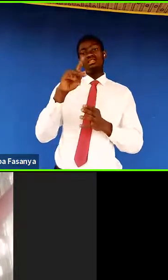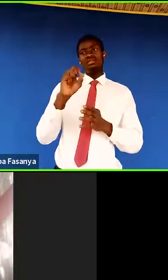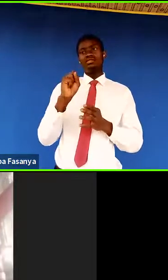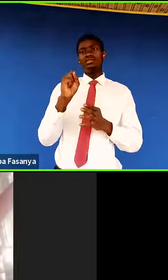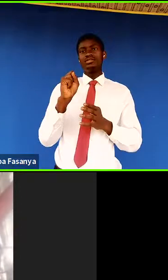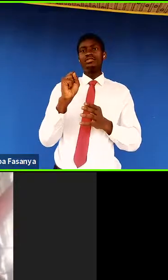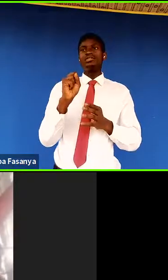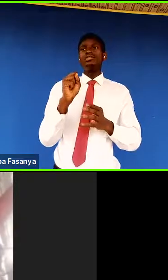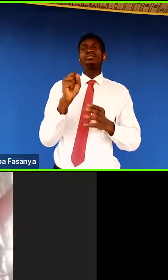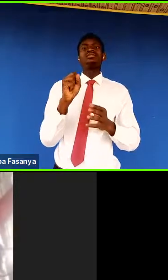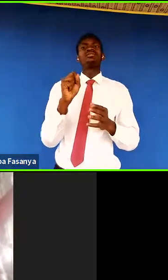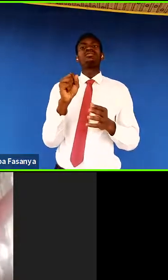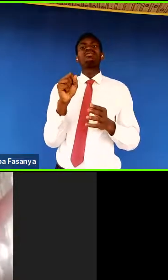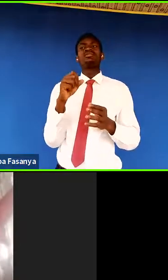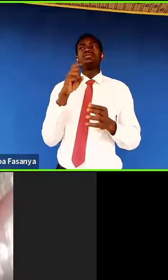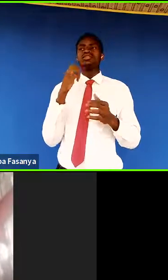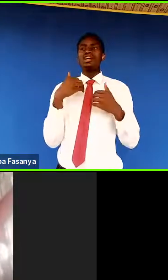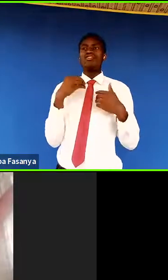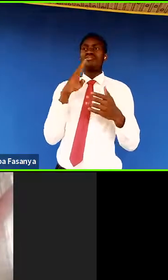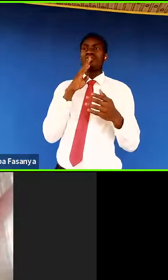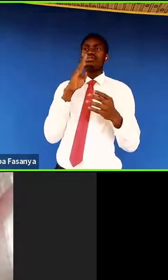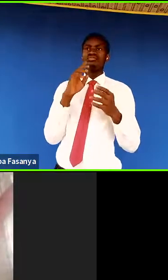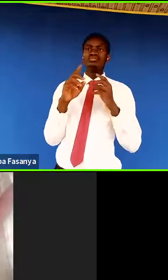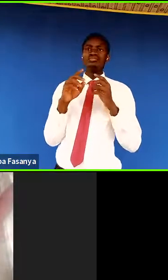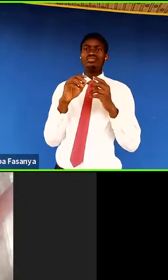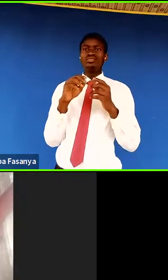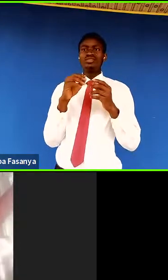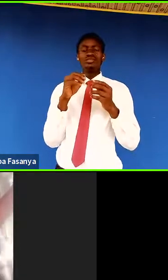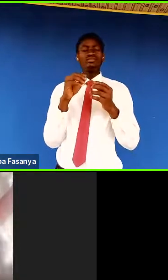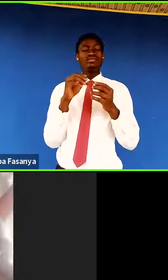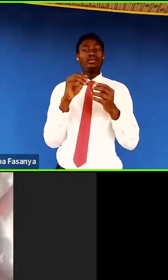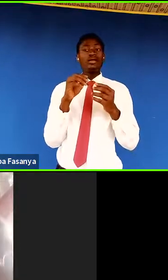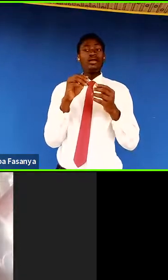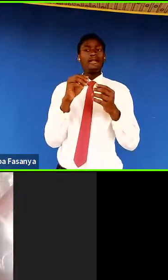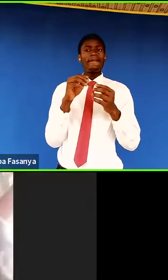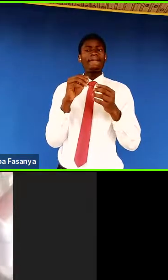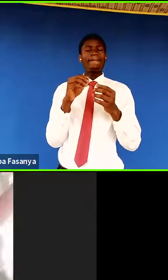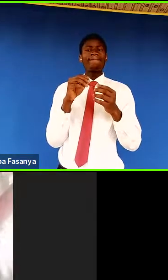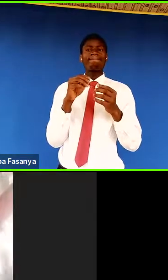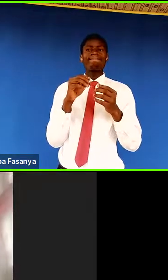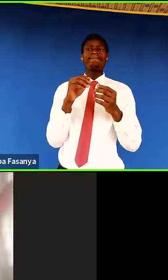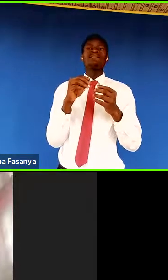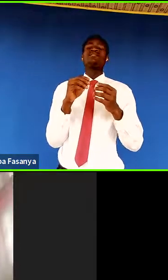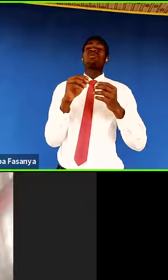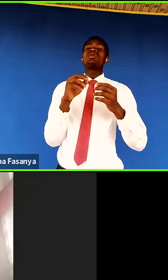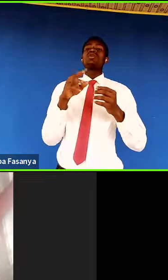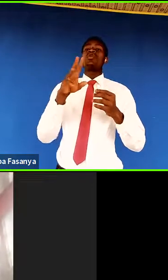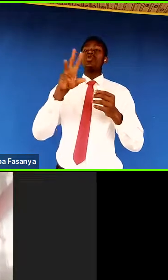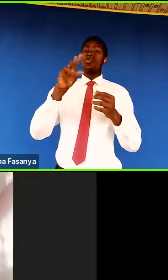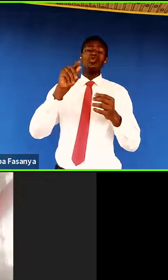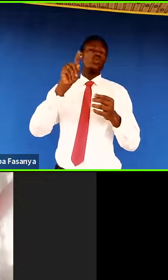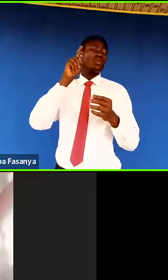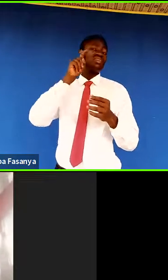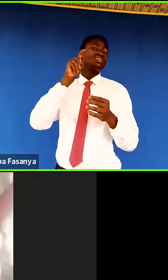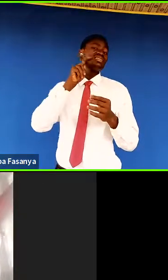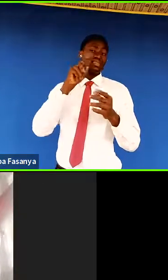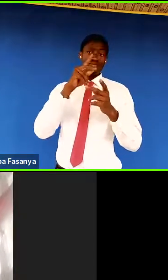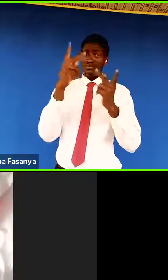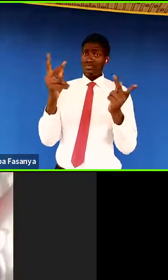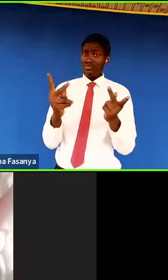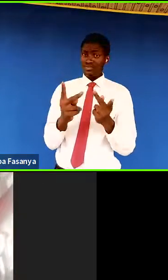told all kinds of sex All right. positions So that could guarantee. no, there is no sex position. However,